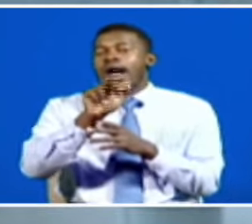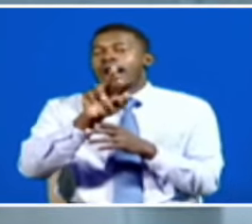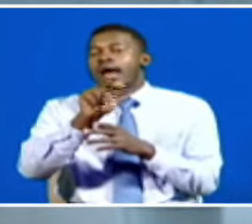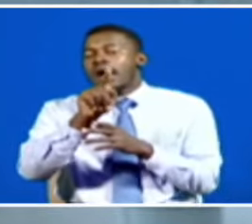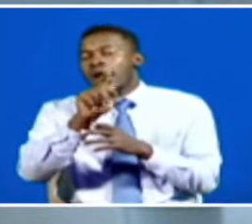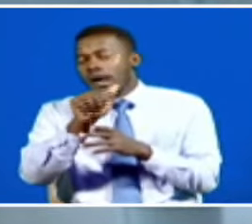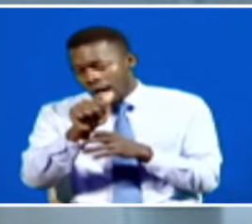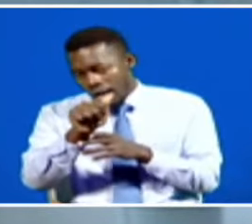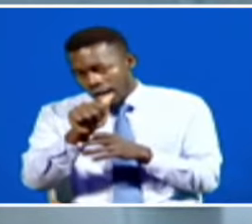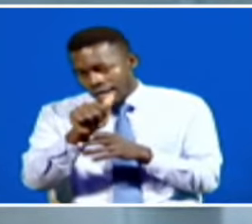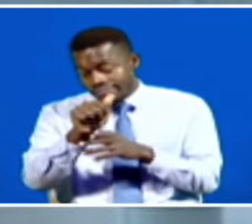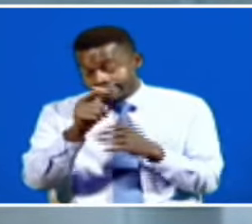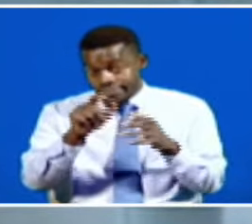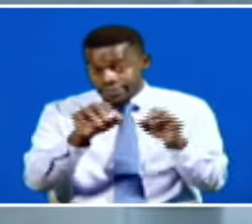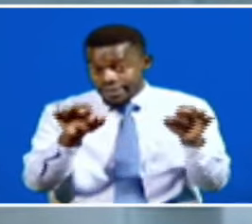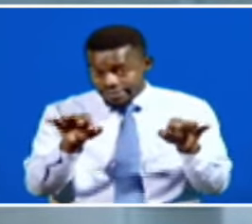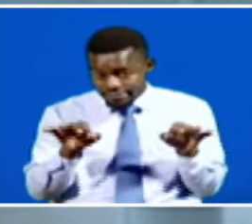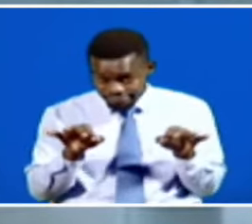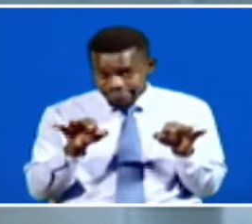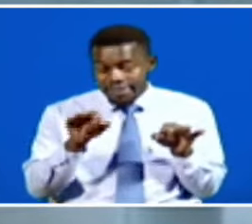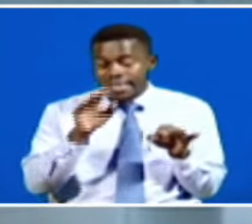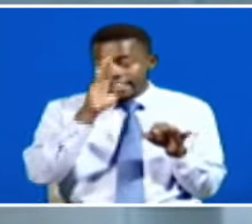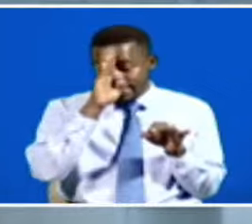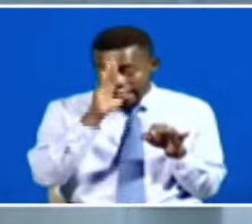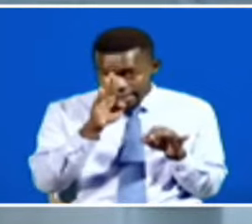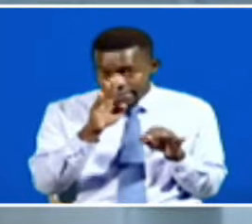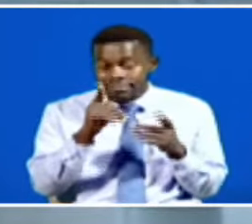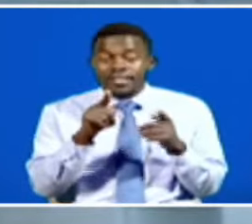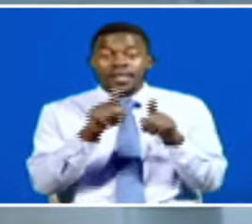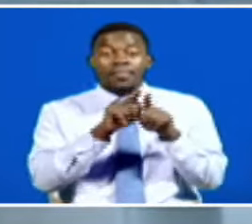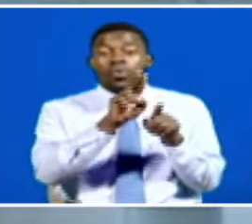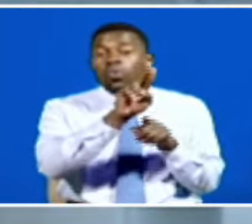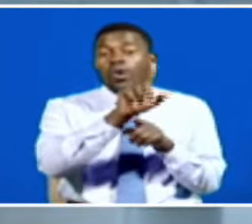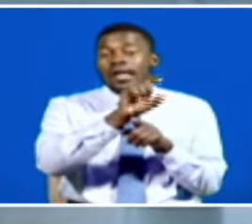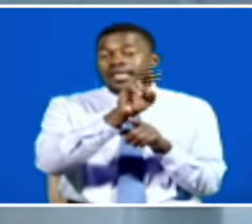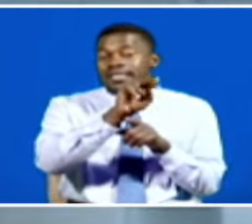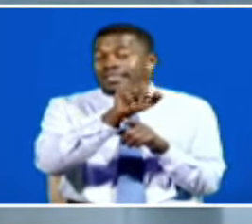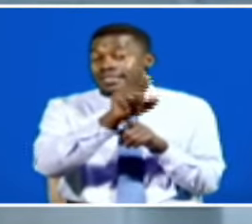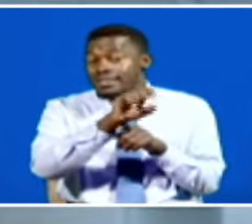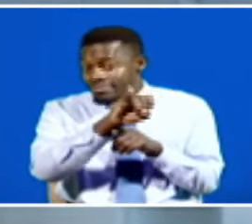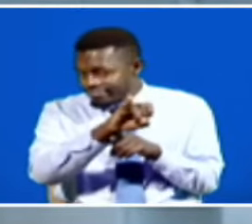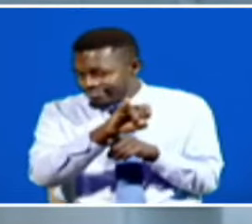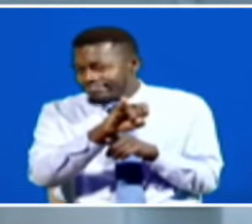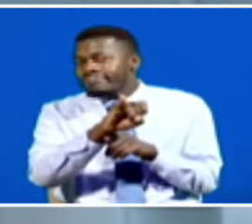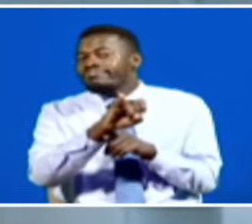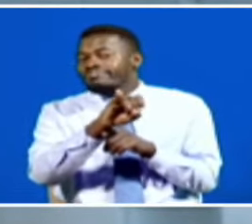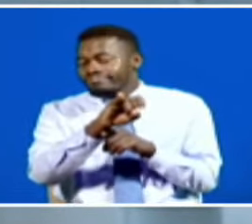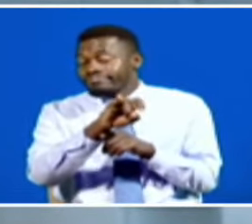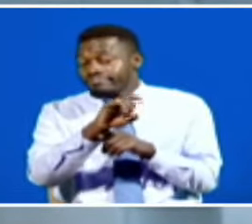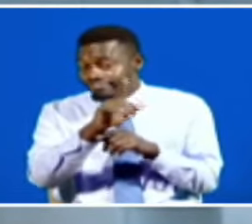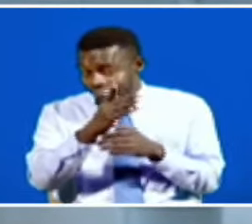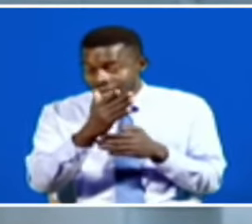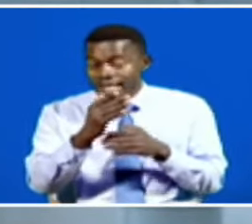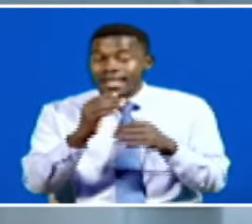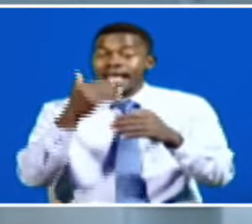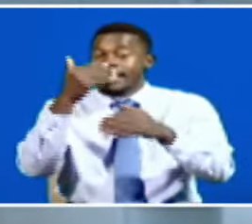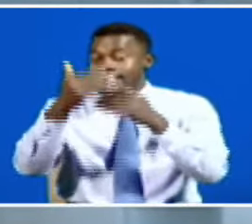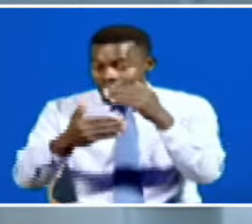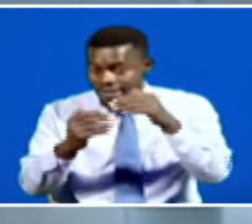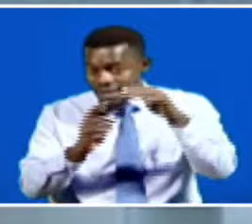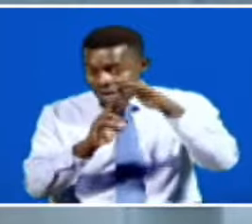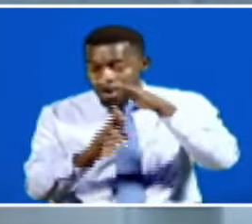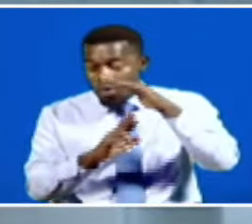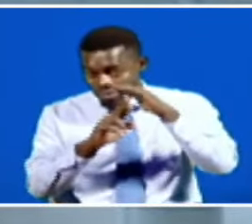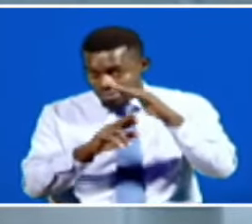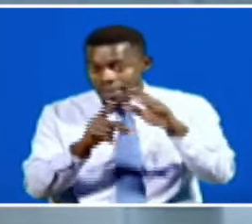other fixtures, Ulinzi Starlets and Kenya Police Bullets advanced to the next round with their wins against Took Ravens